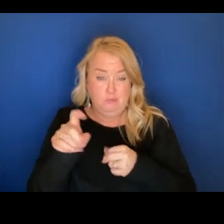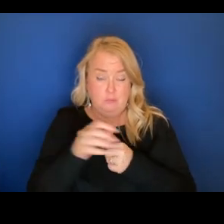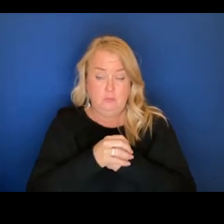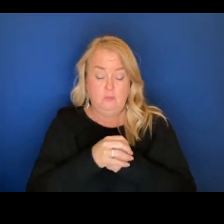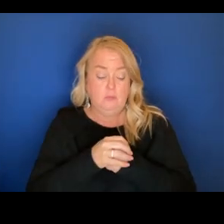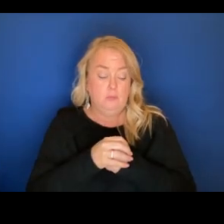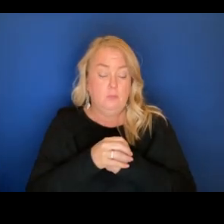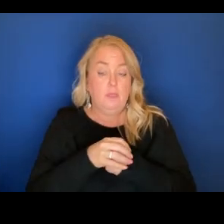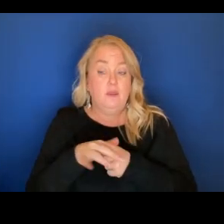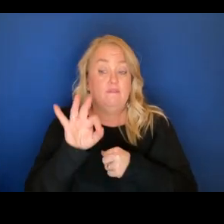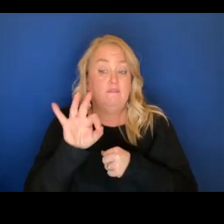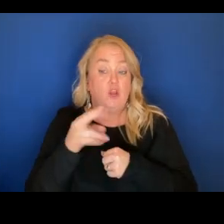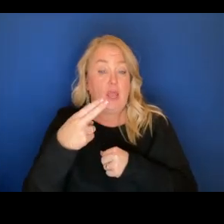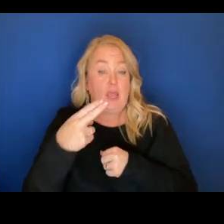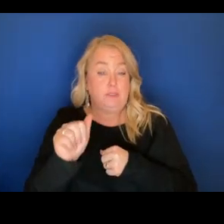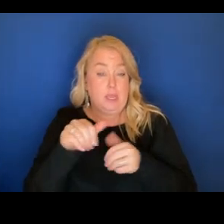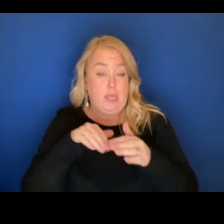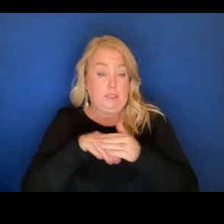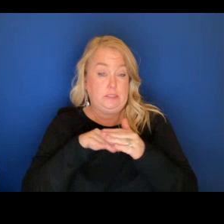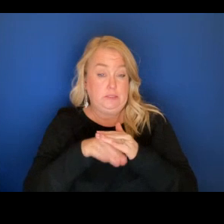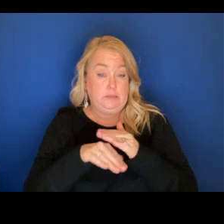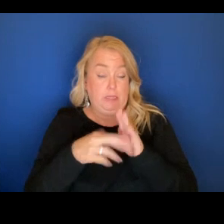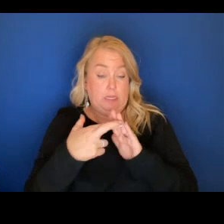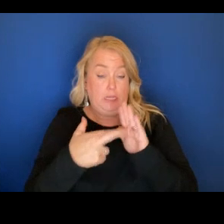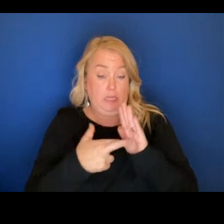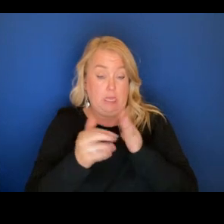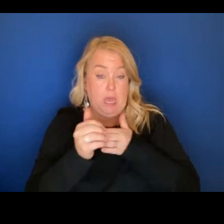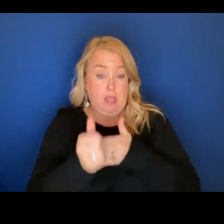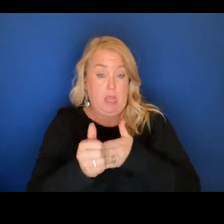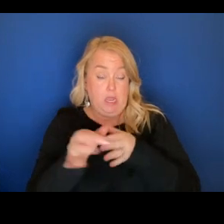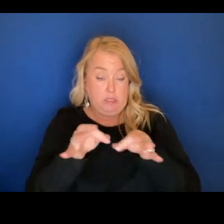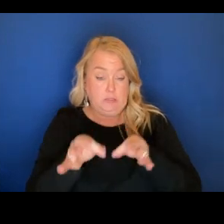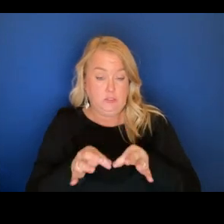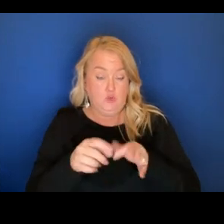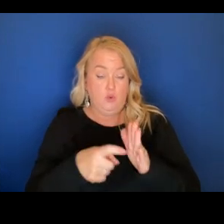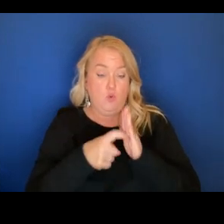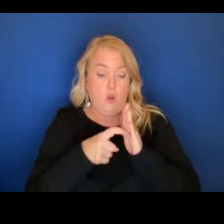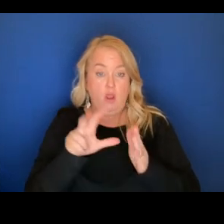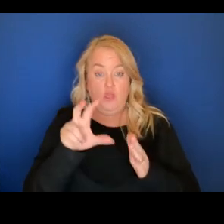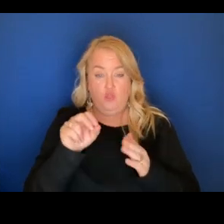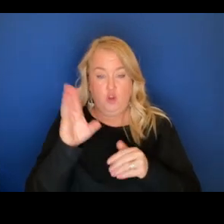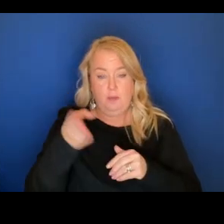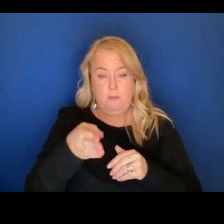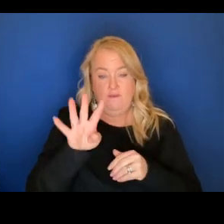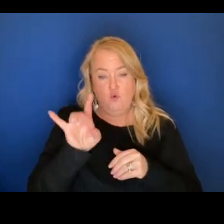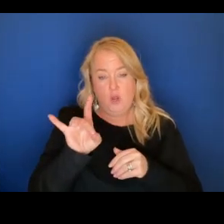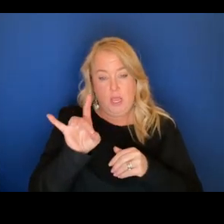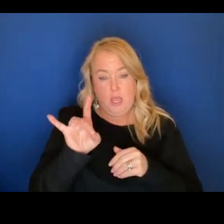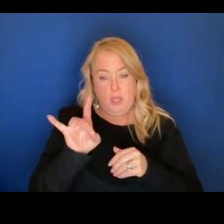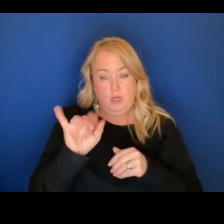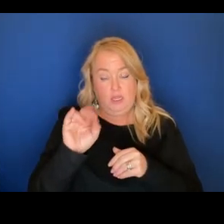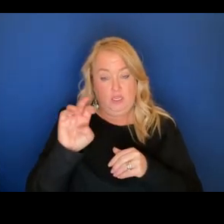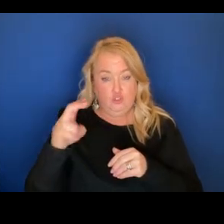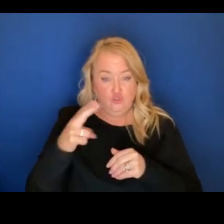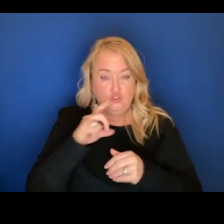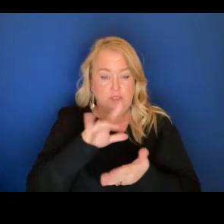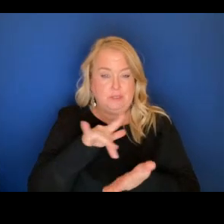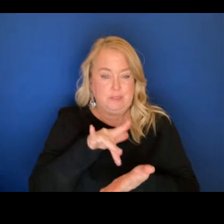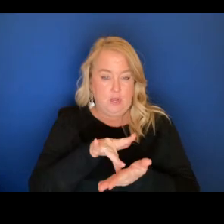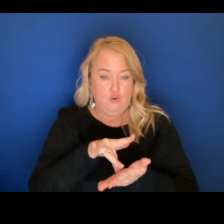The Fair Housing Accessibility Guidelines require that the 30-inch by 48-inch clear floor space be centered on